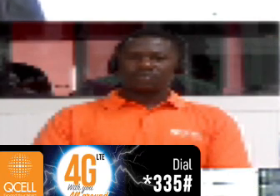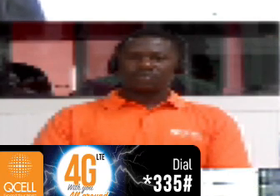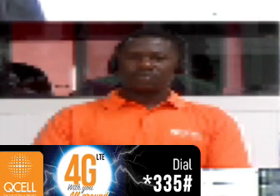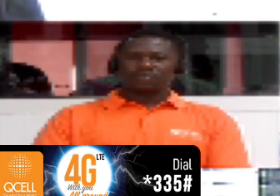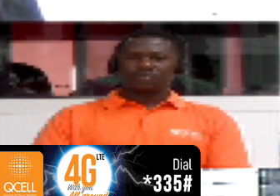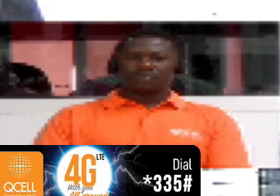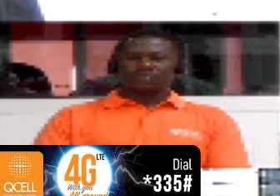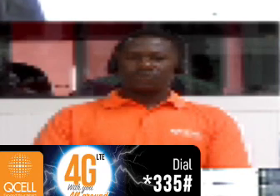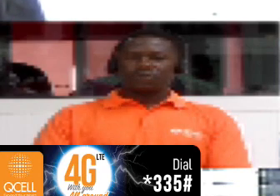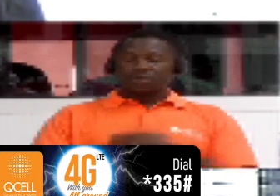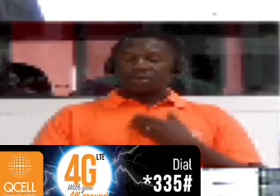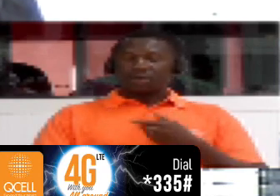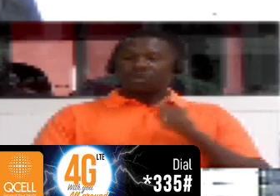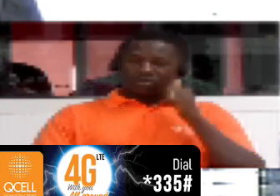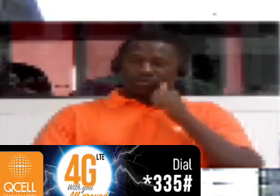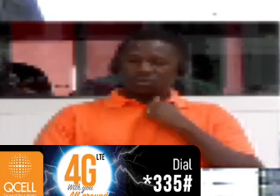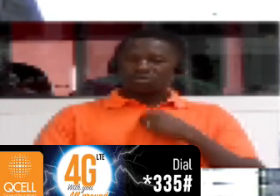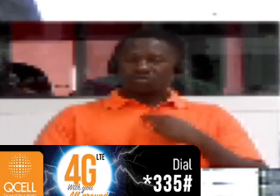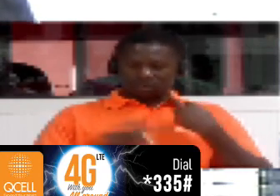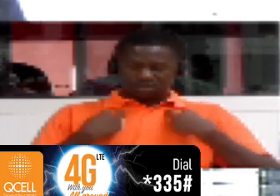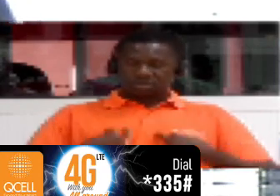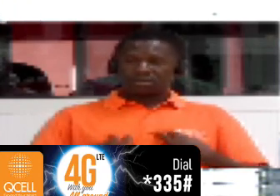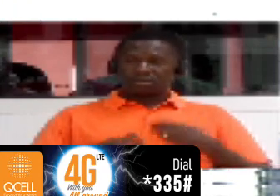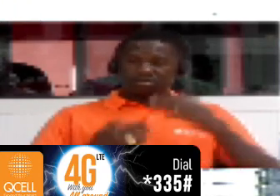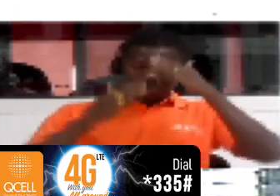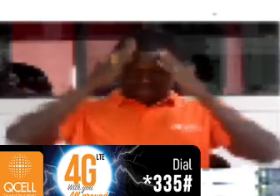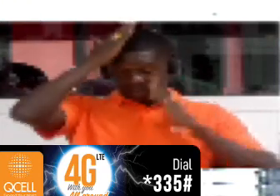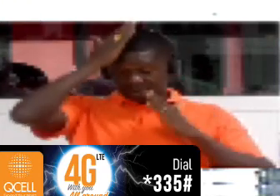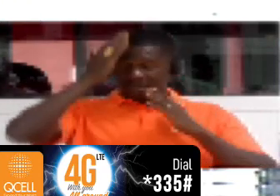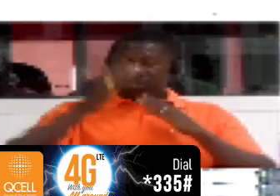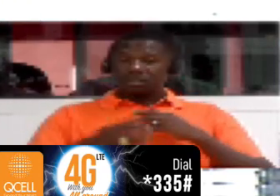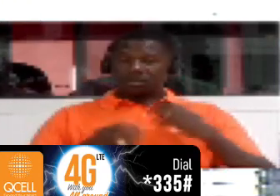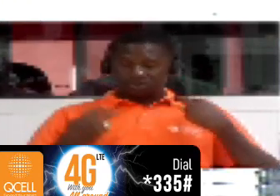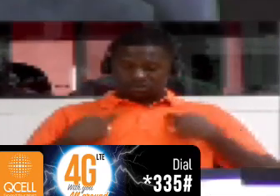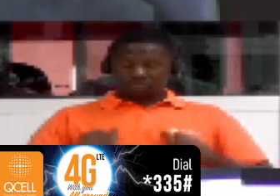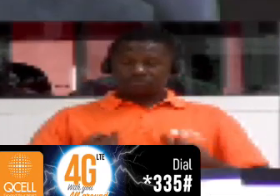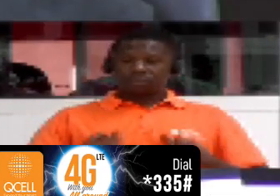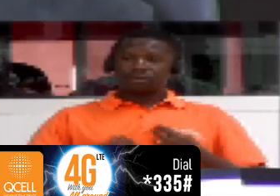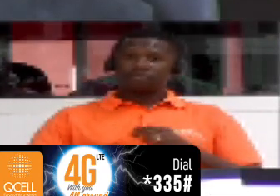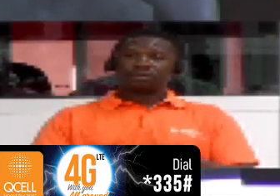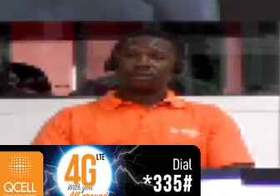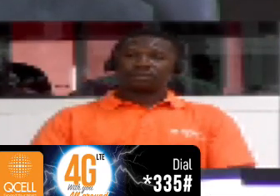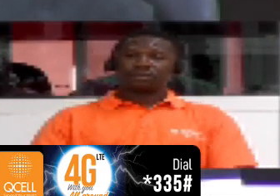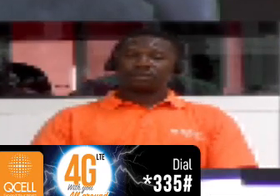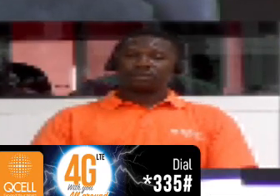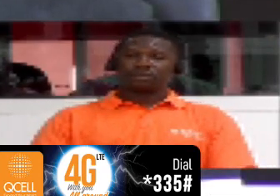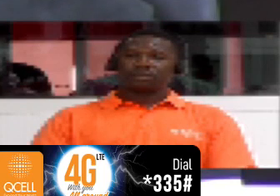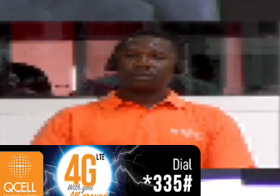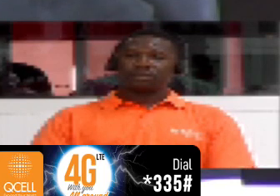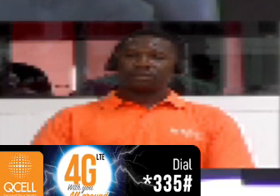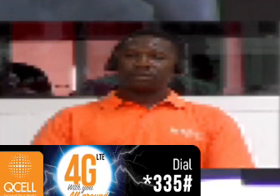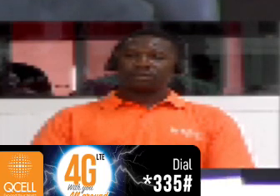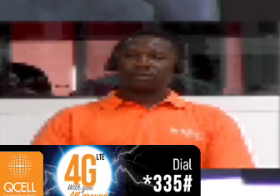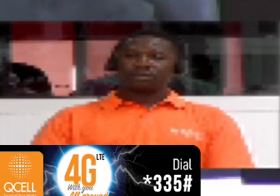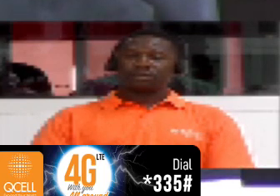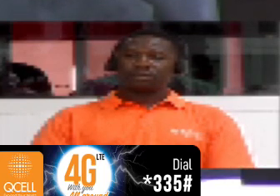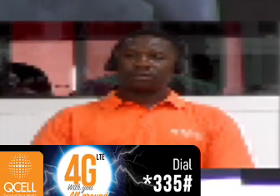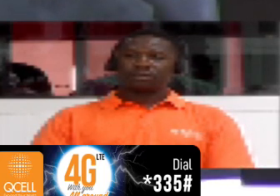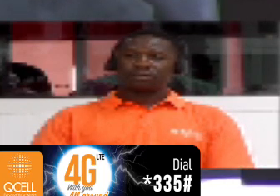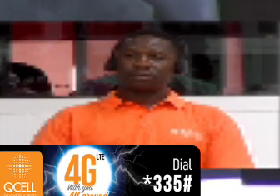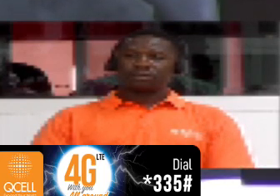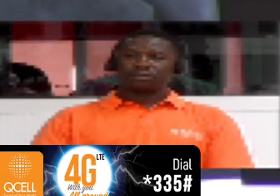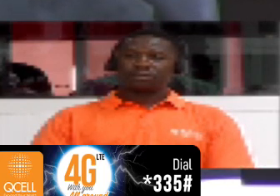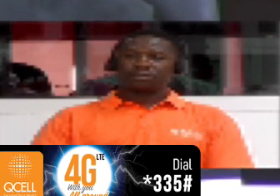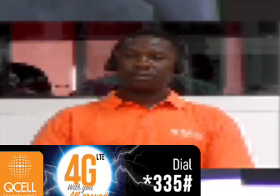jare uniform le dun? I used to dress in military uniforms. And before you were dressed as a military in military uniform, were